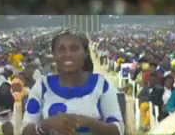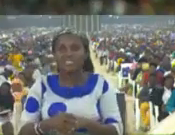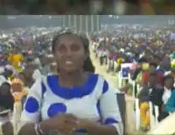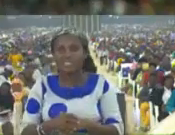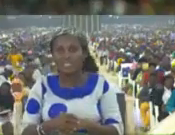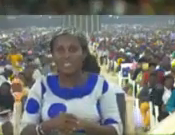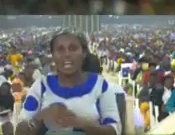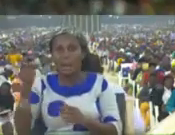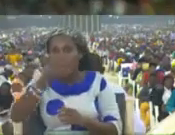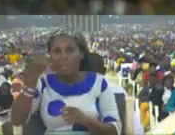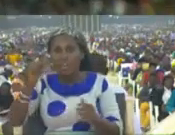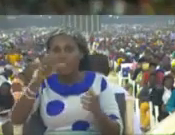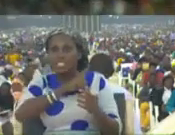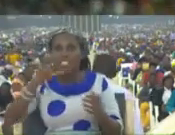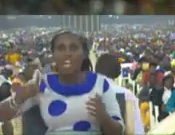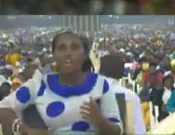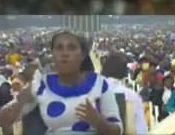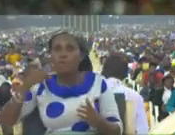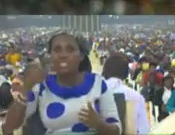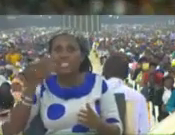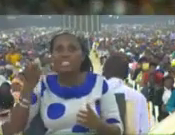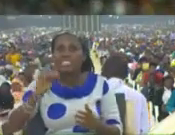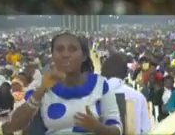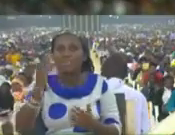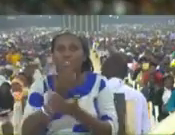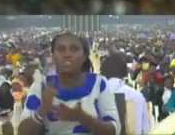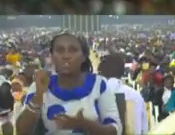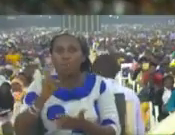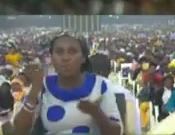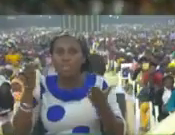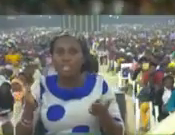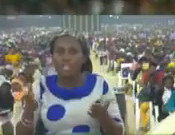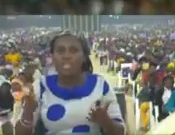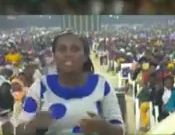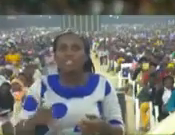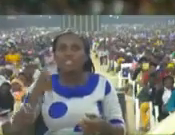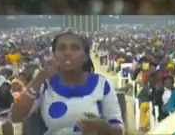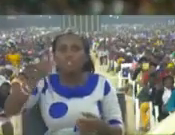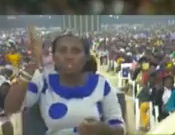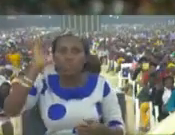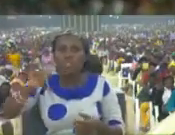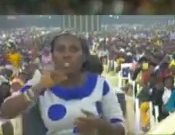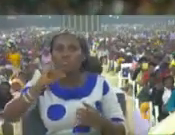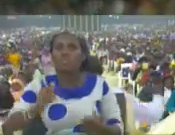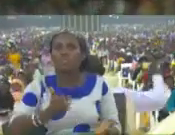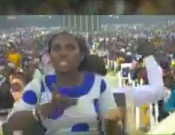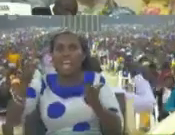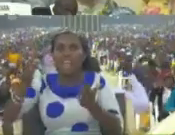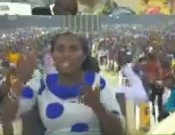Because the Lord said, there's someone here today, he said, you will not carry sorrow into the coming year.